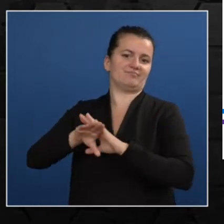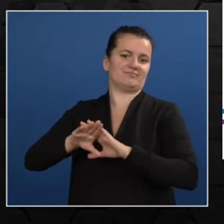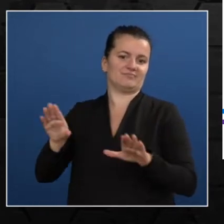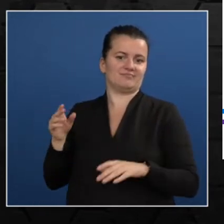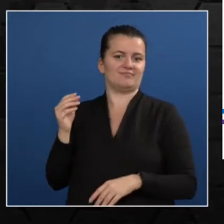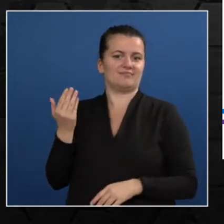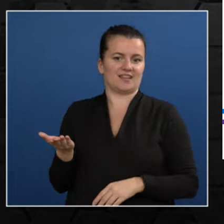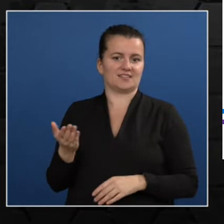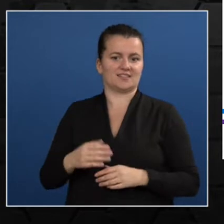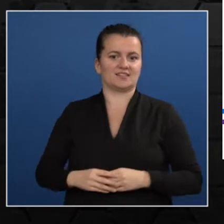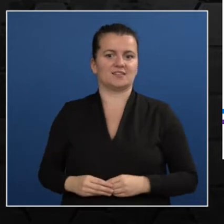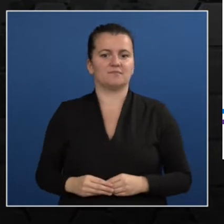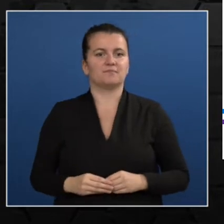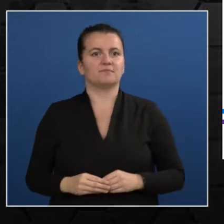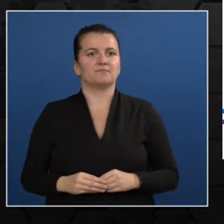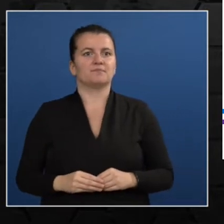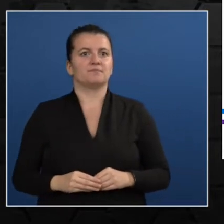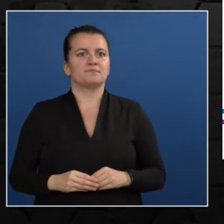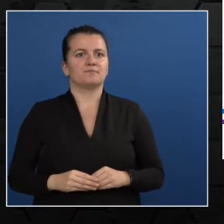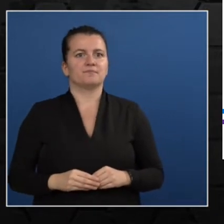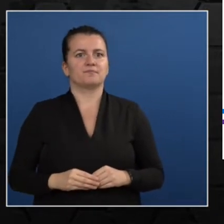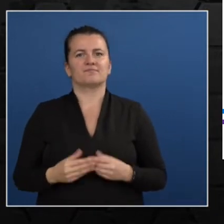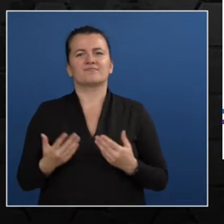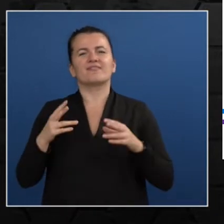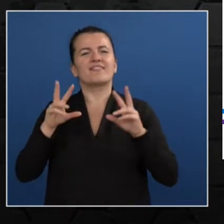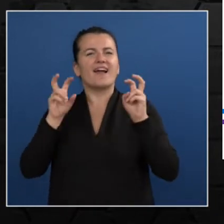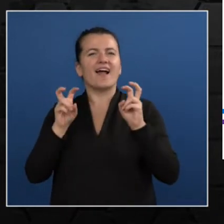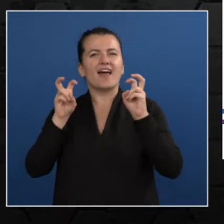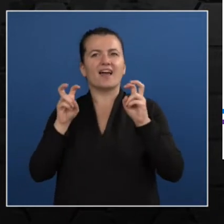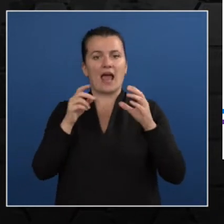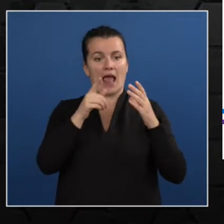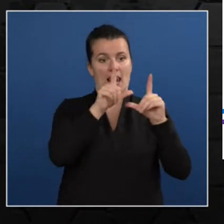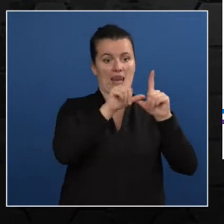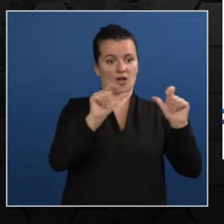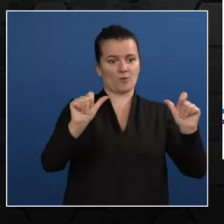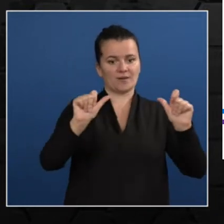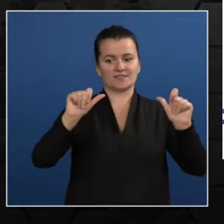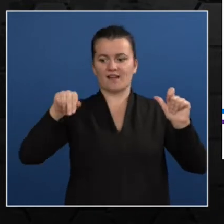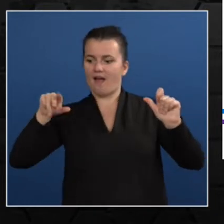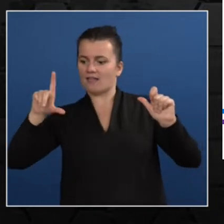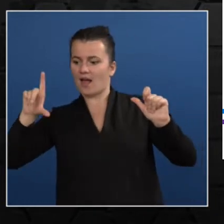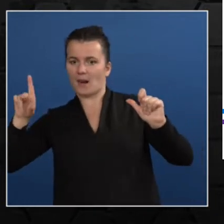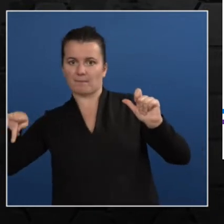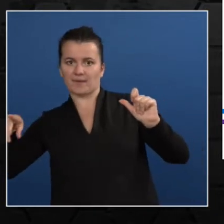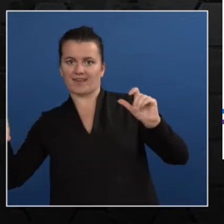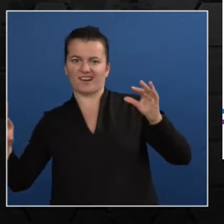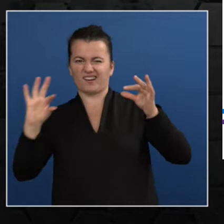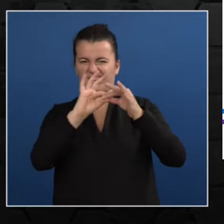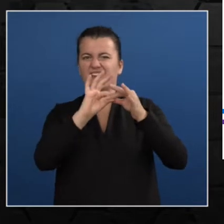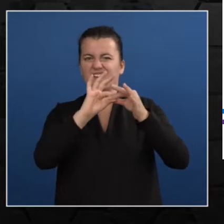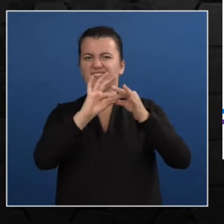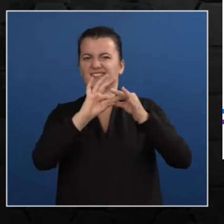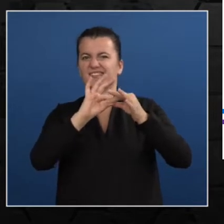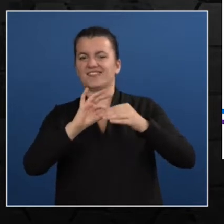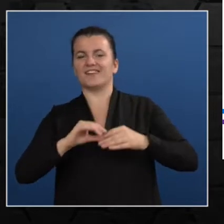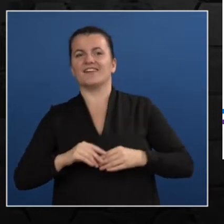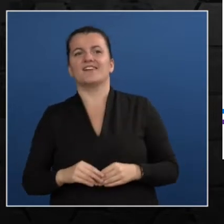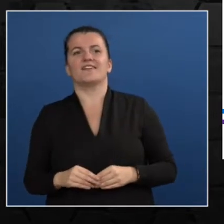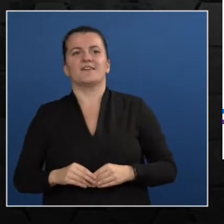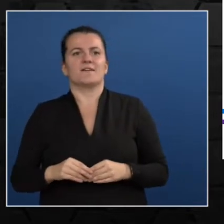It's a subfield of linguistics, computer science, and artificial intelligence. It like overlaps all of these